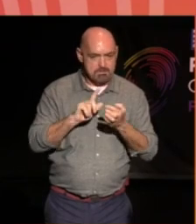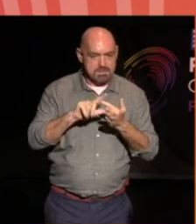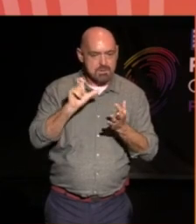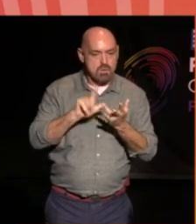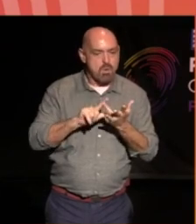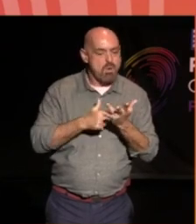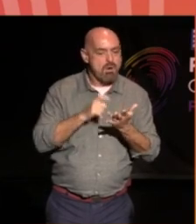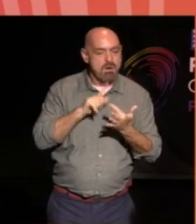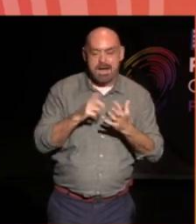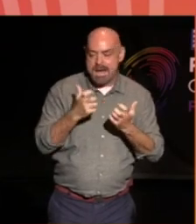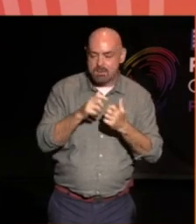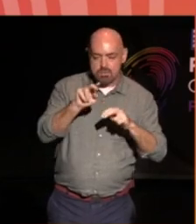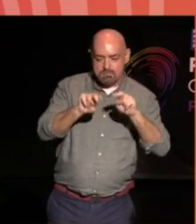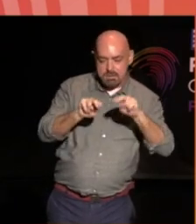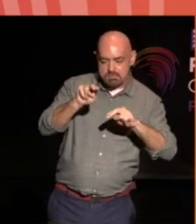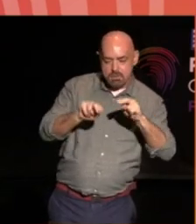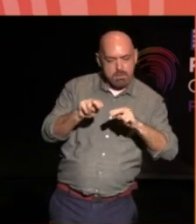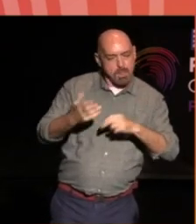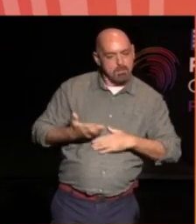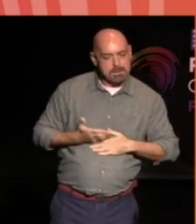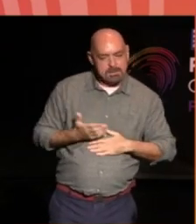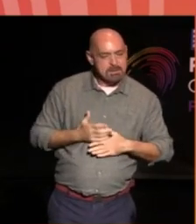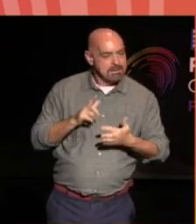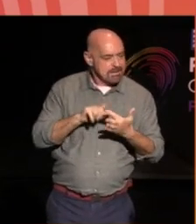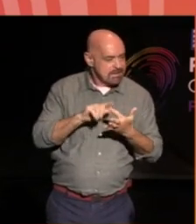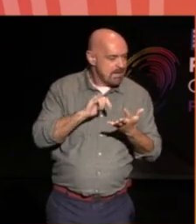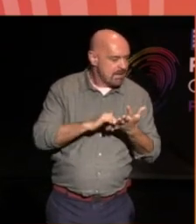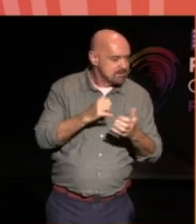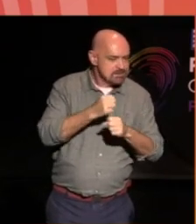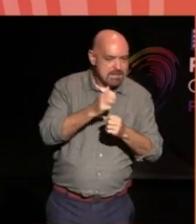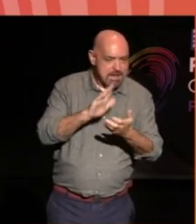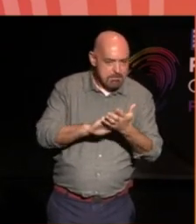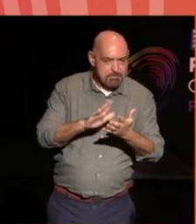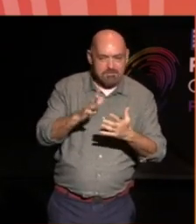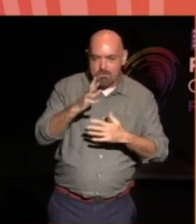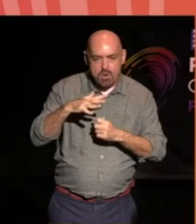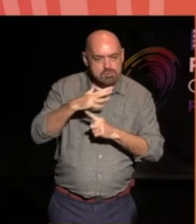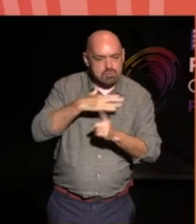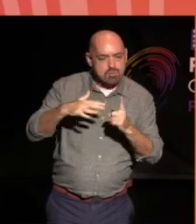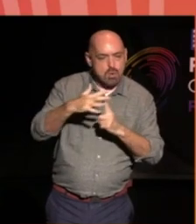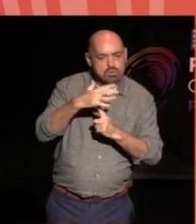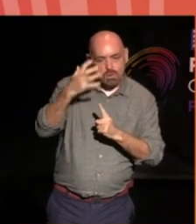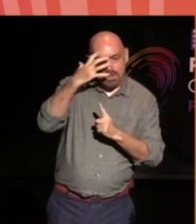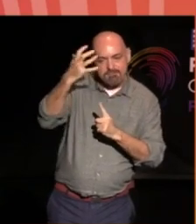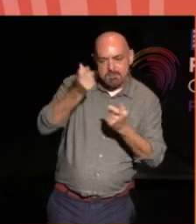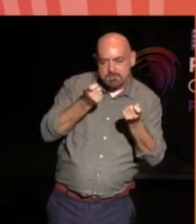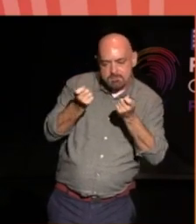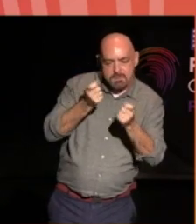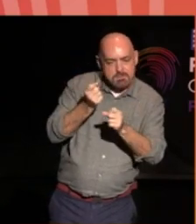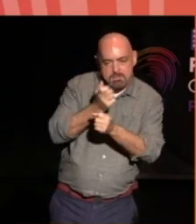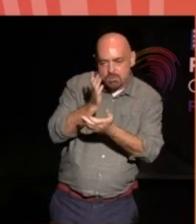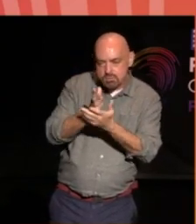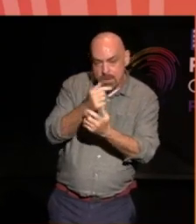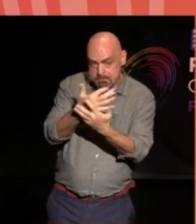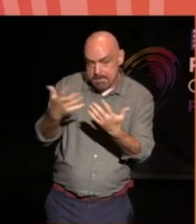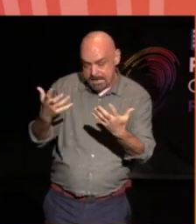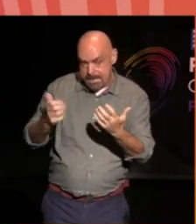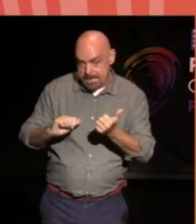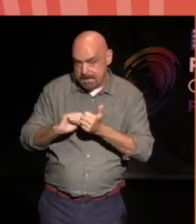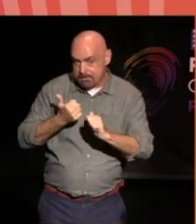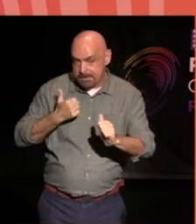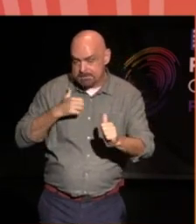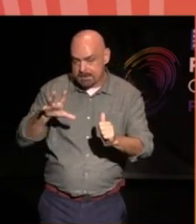the performance of a company. And there are the ESG, environmental social governance systems, that many, many companies are adopting. My only worry